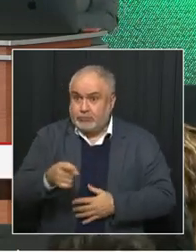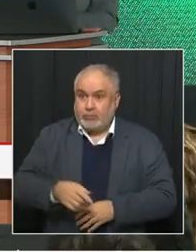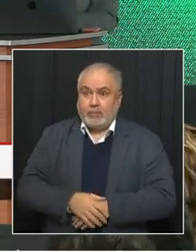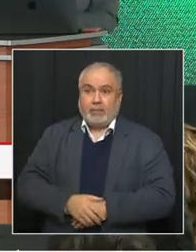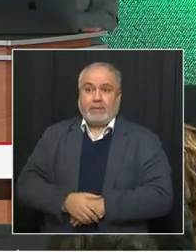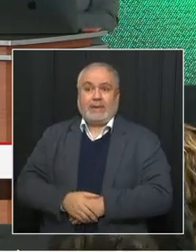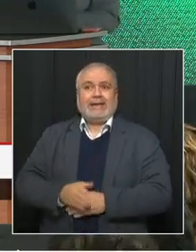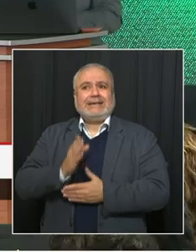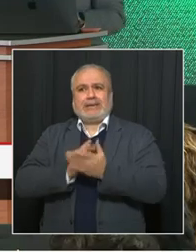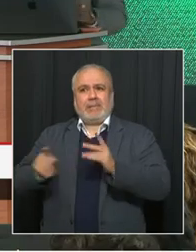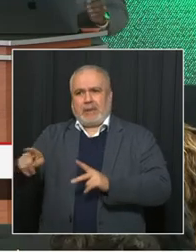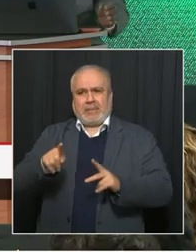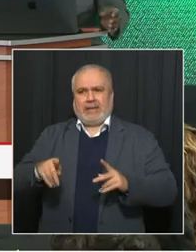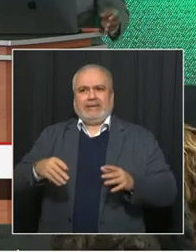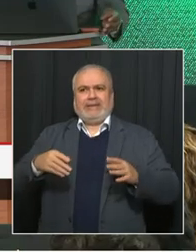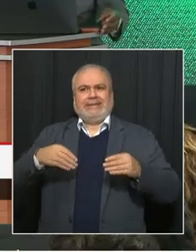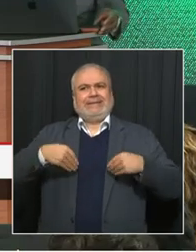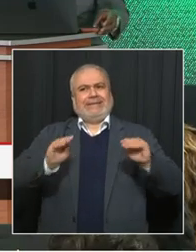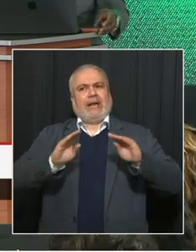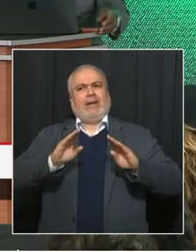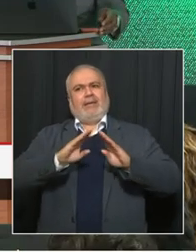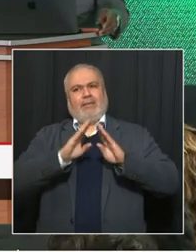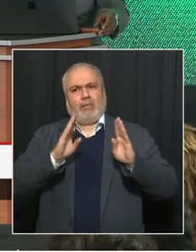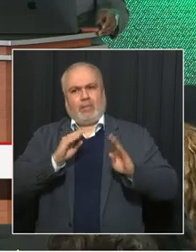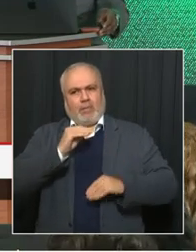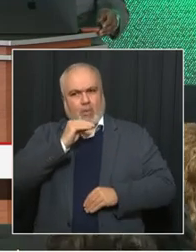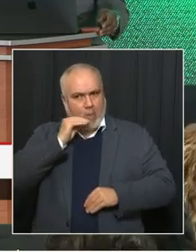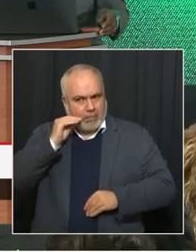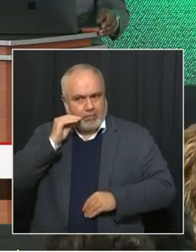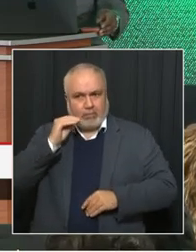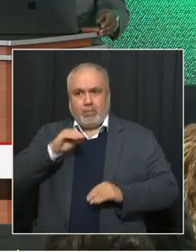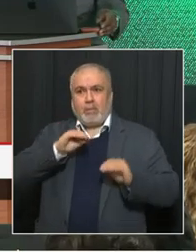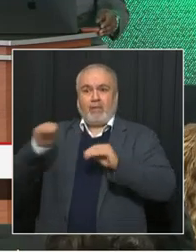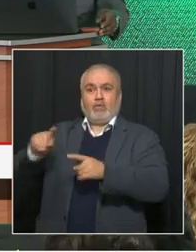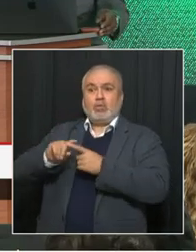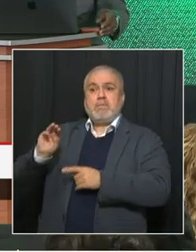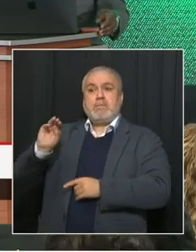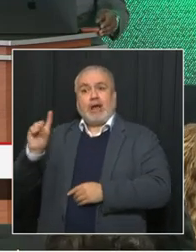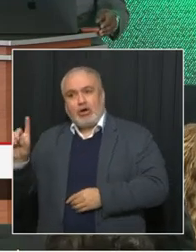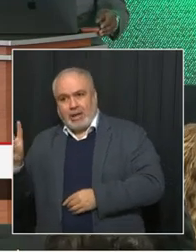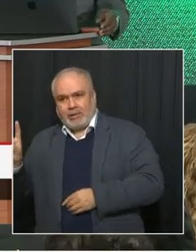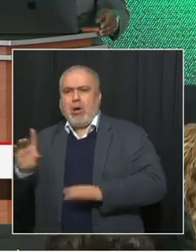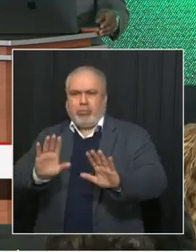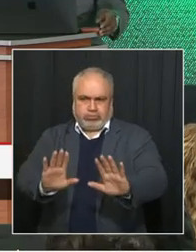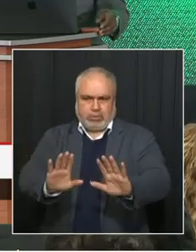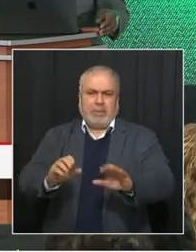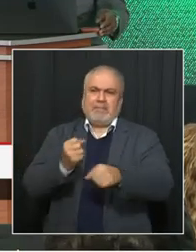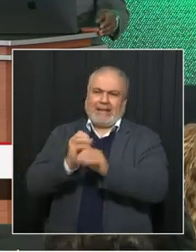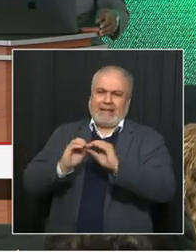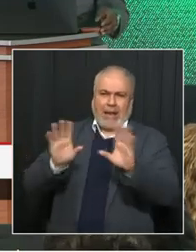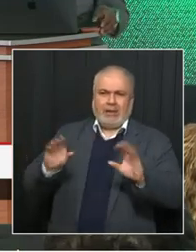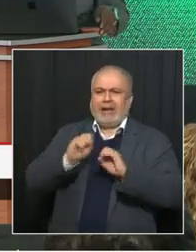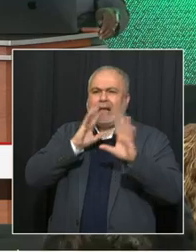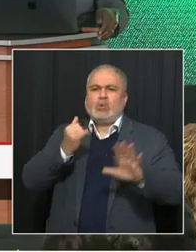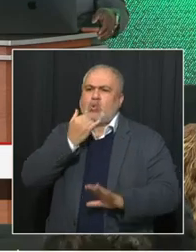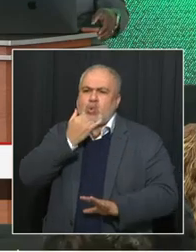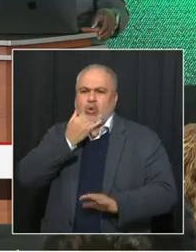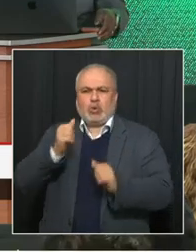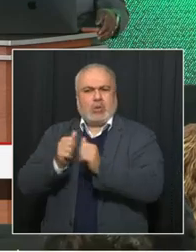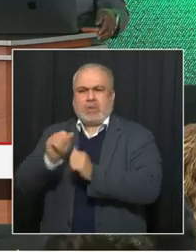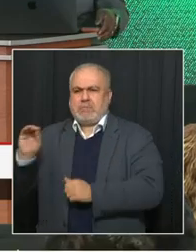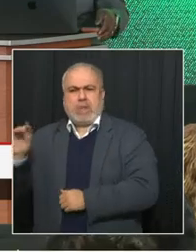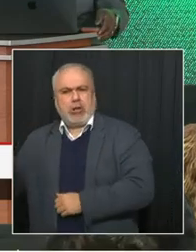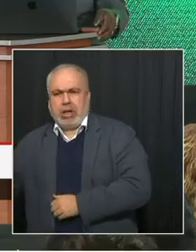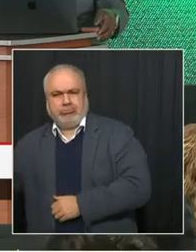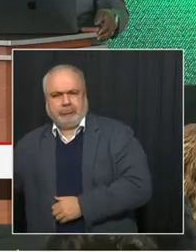and moving someplace else, you may say, I'm going to move to Maryland. Nothing wrong with Maryland, but you wouldn't want to do that, right? You want to